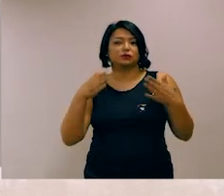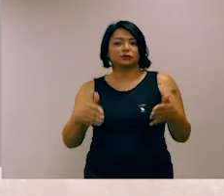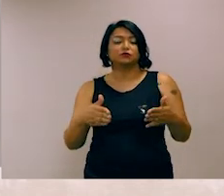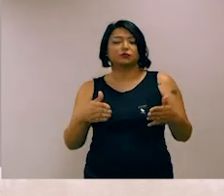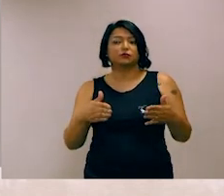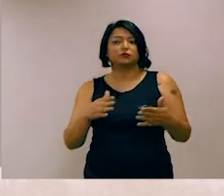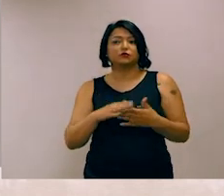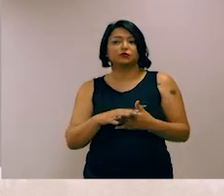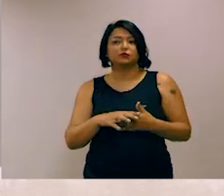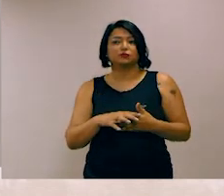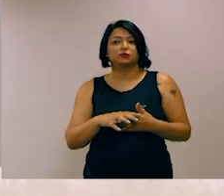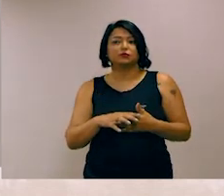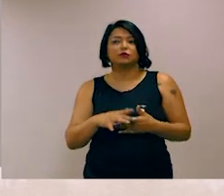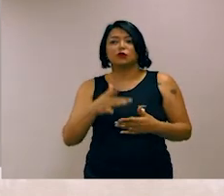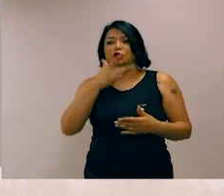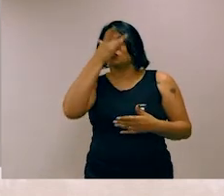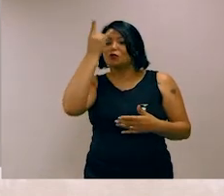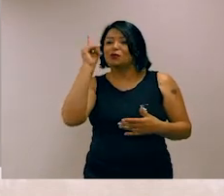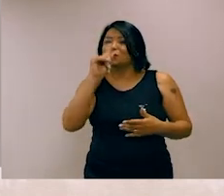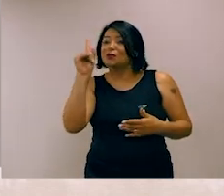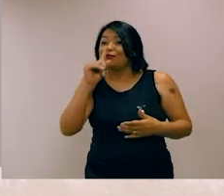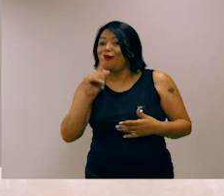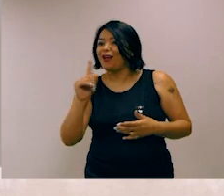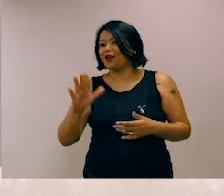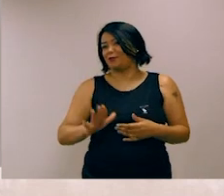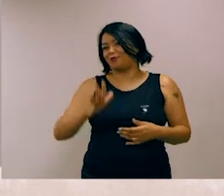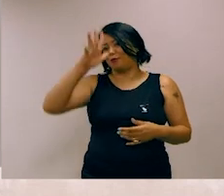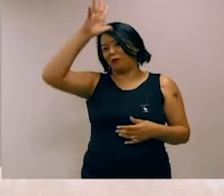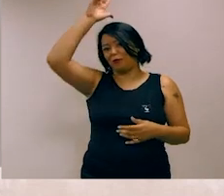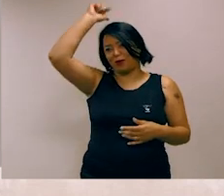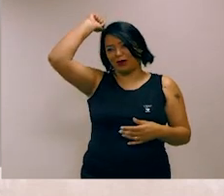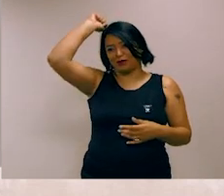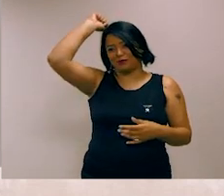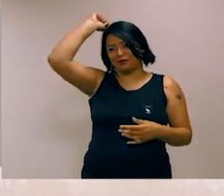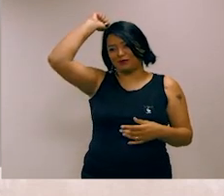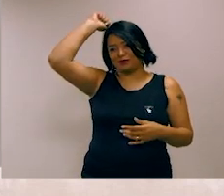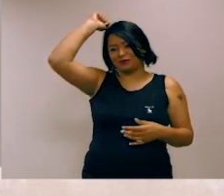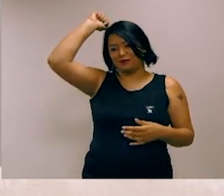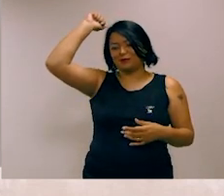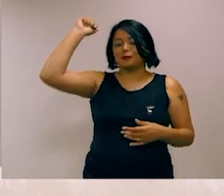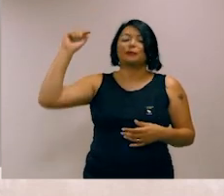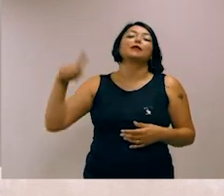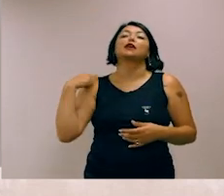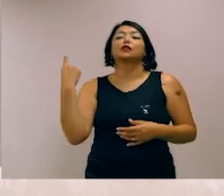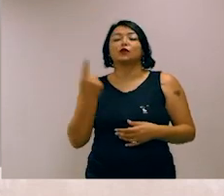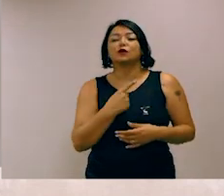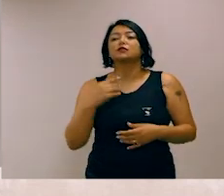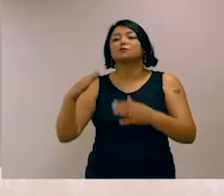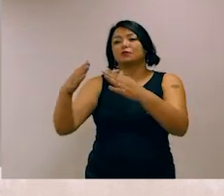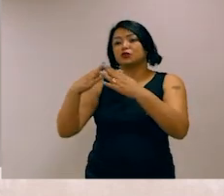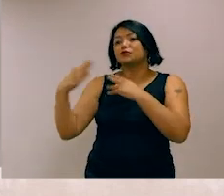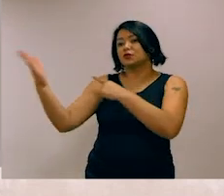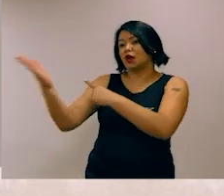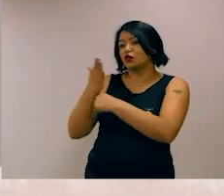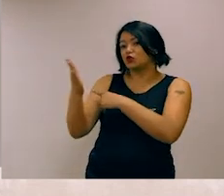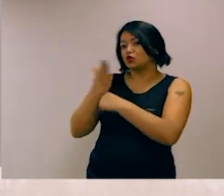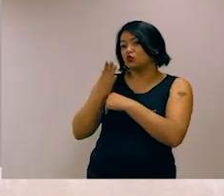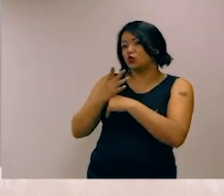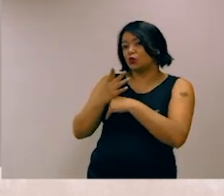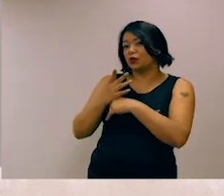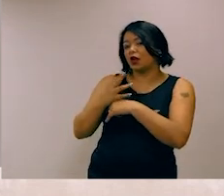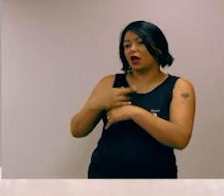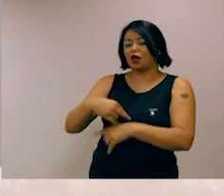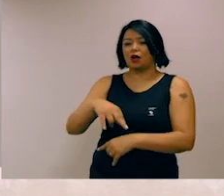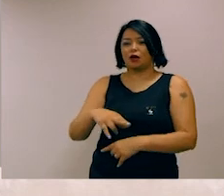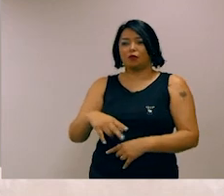all of them, they had the participation of somebody that was not a firefighter. So for all of those tools,